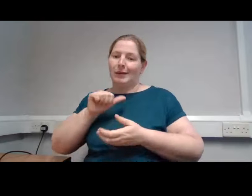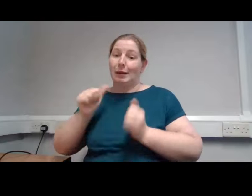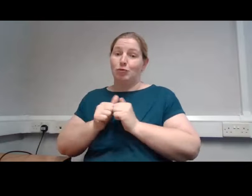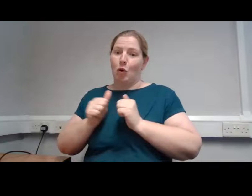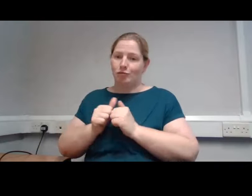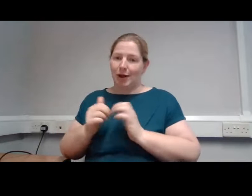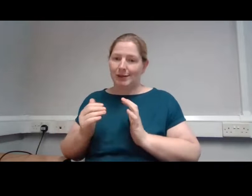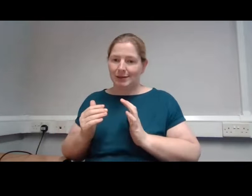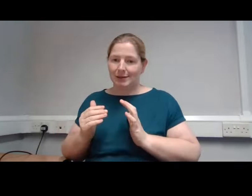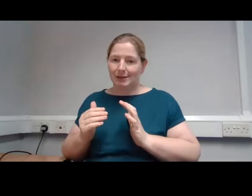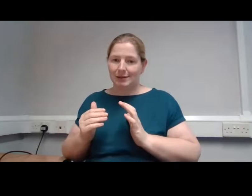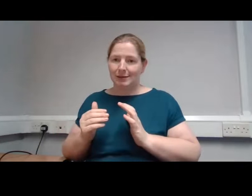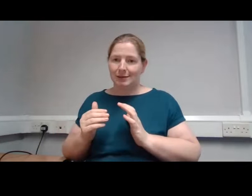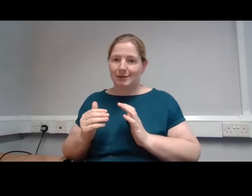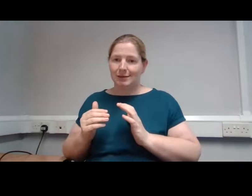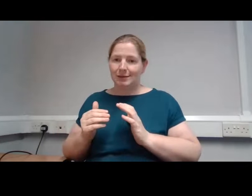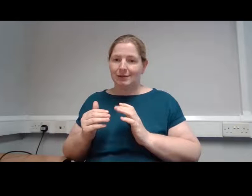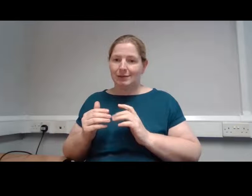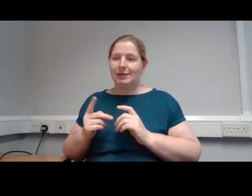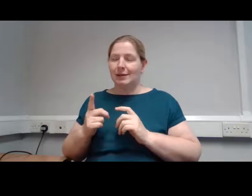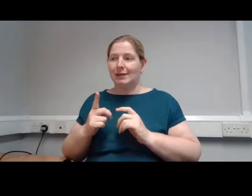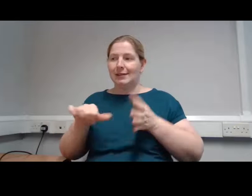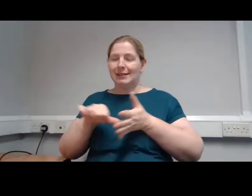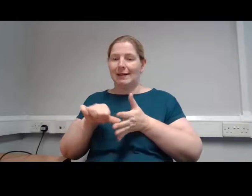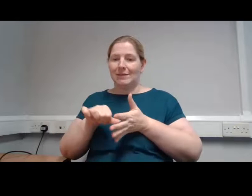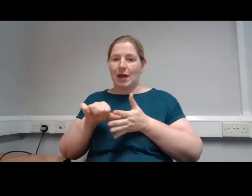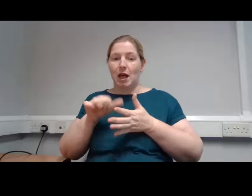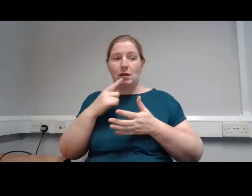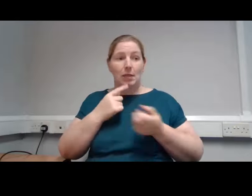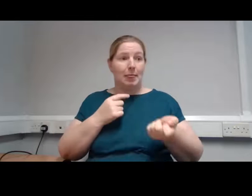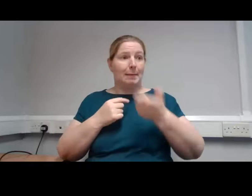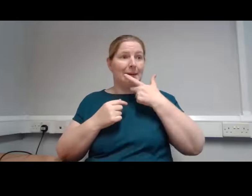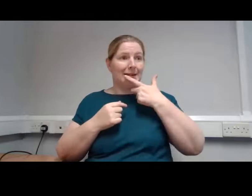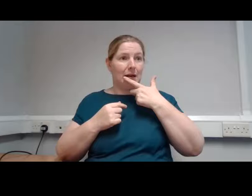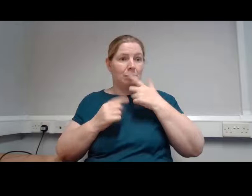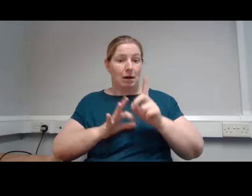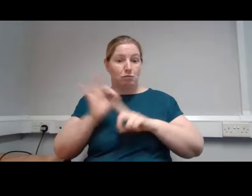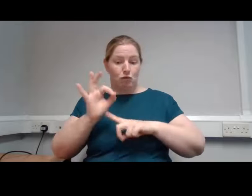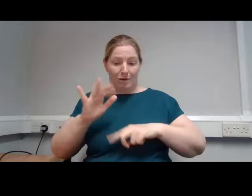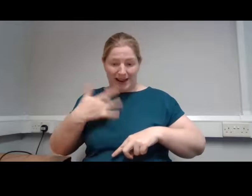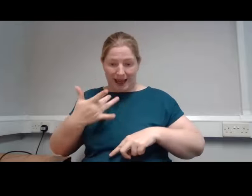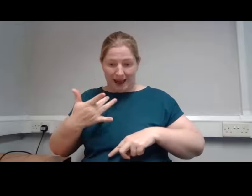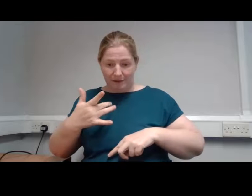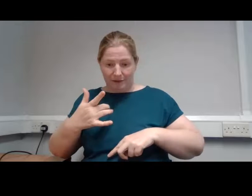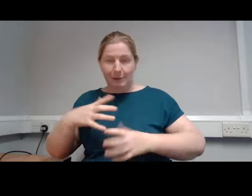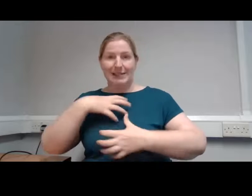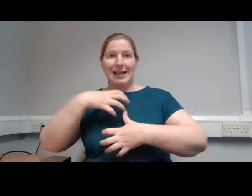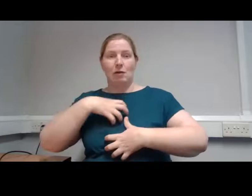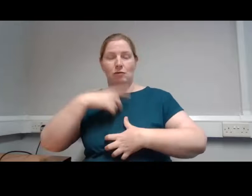when a medication has given you some quality of life back to think it might be removed completely.